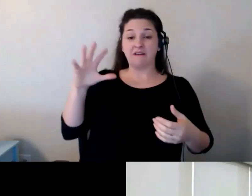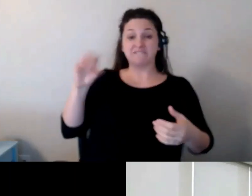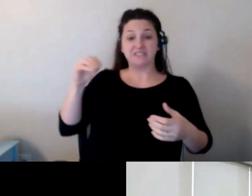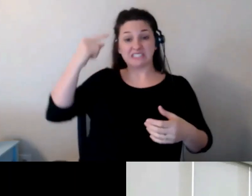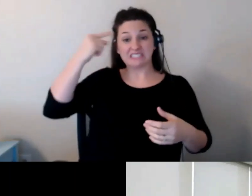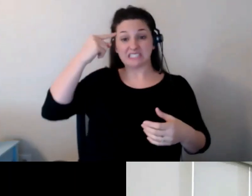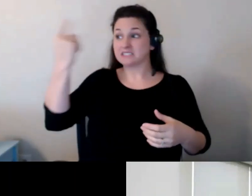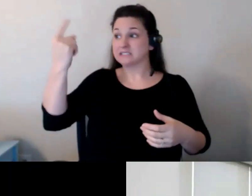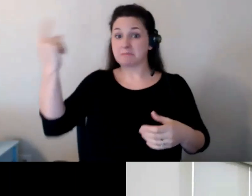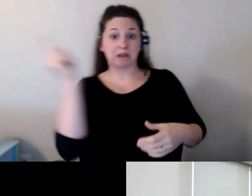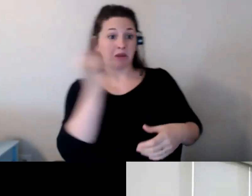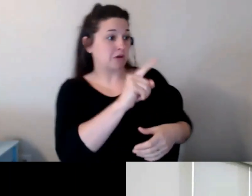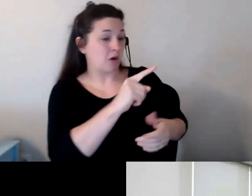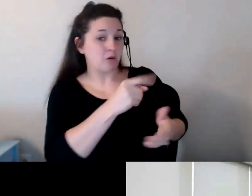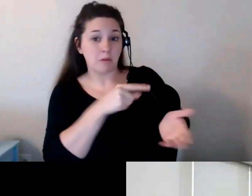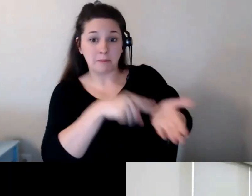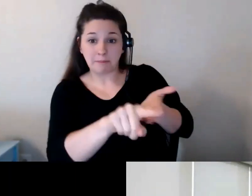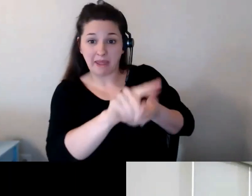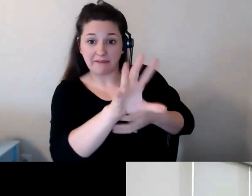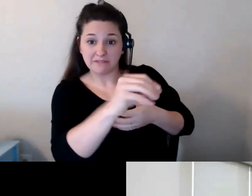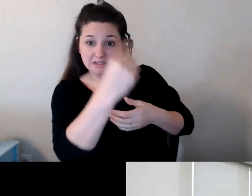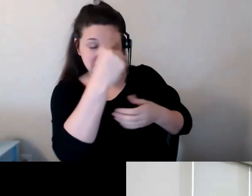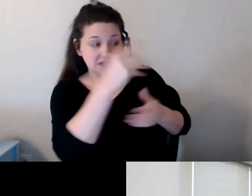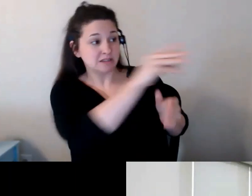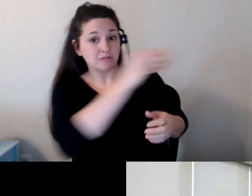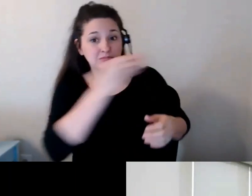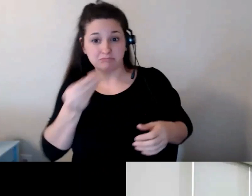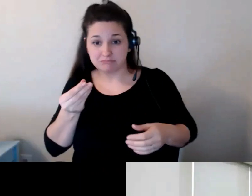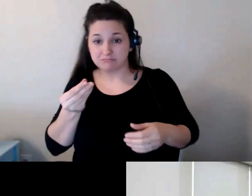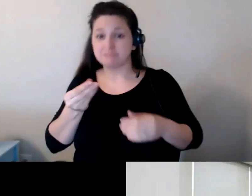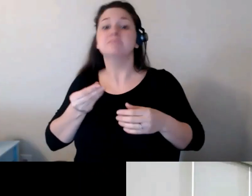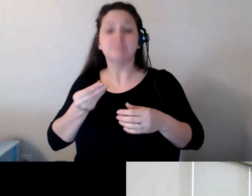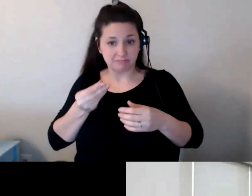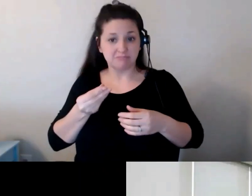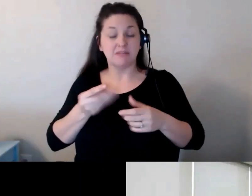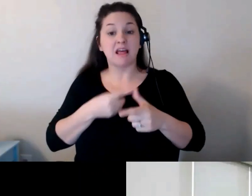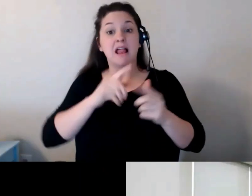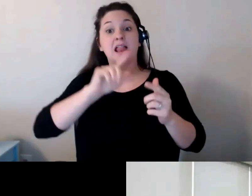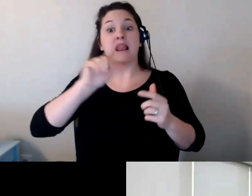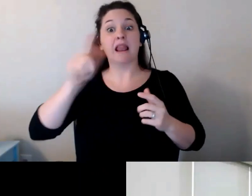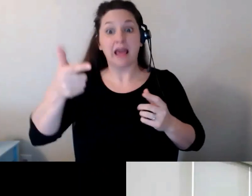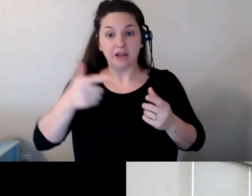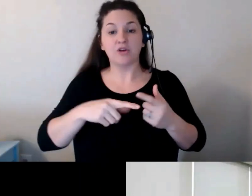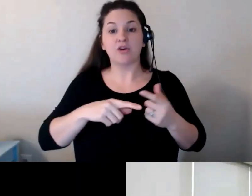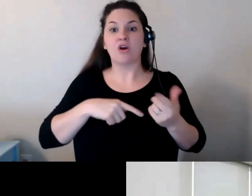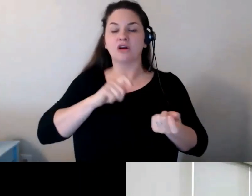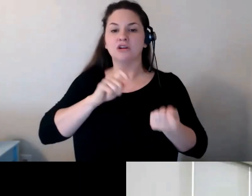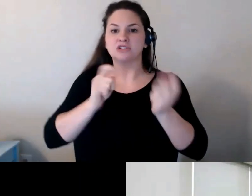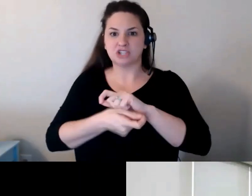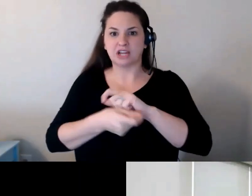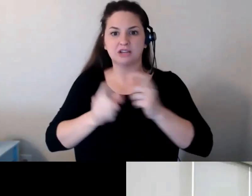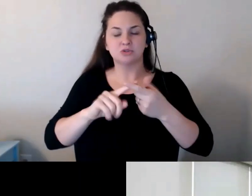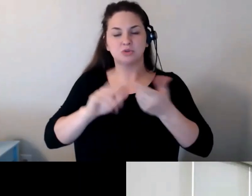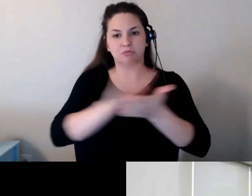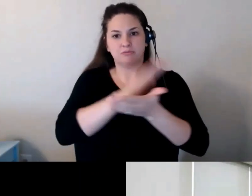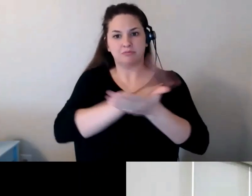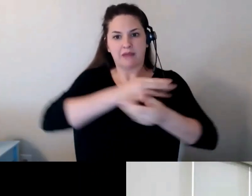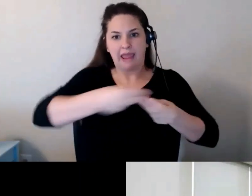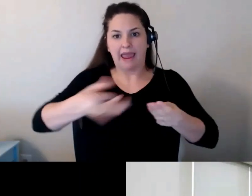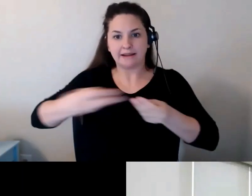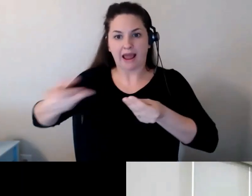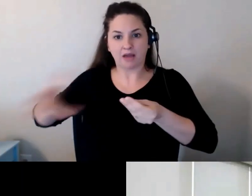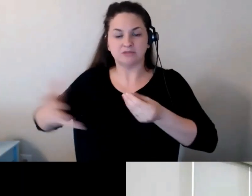your paper. And then we moved into handouts, and then we moved into transparencies, and now we've moved